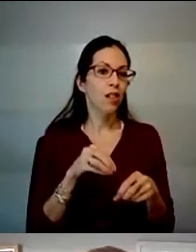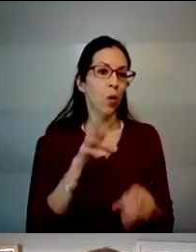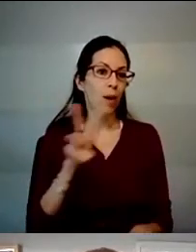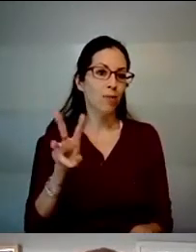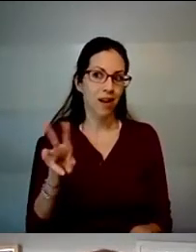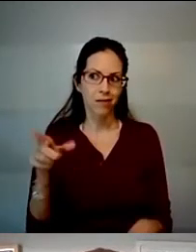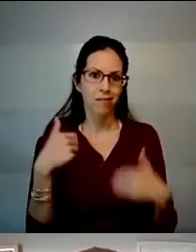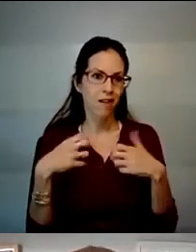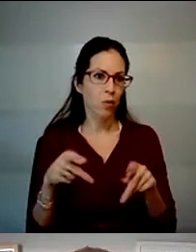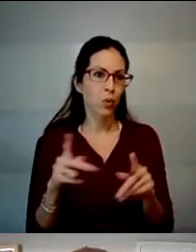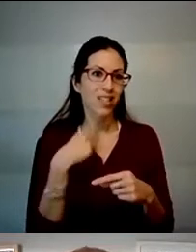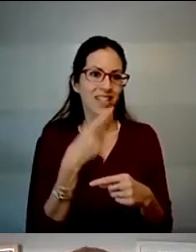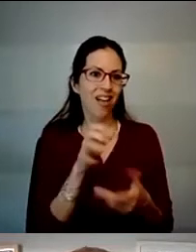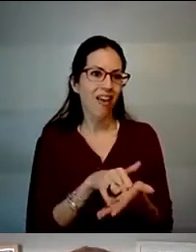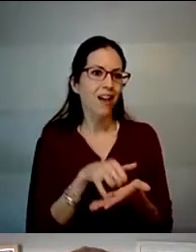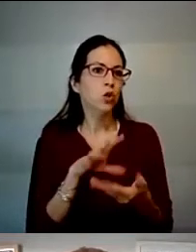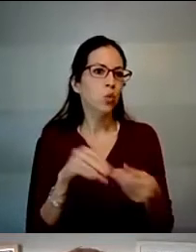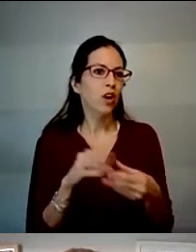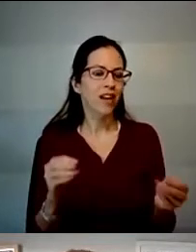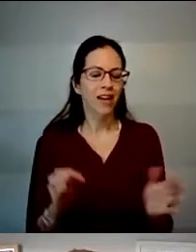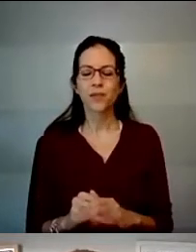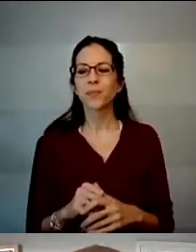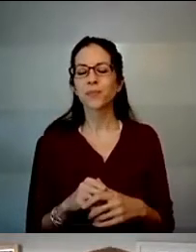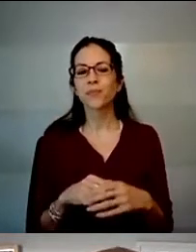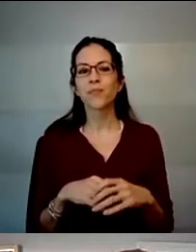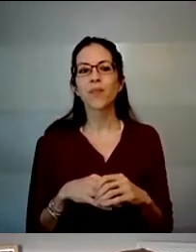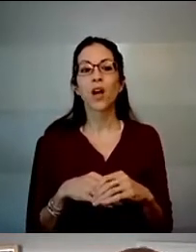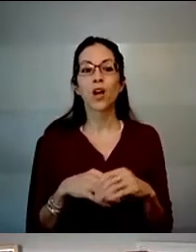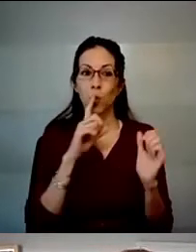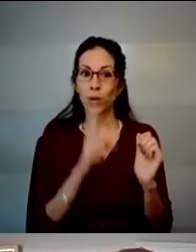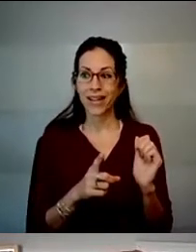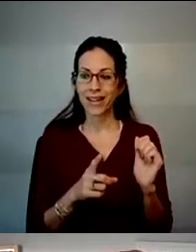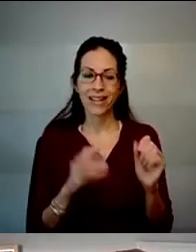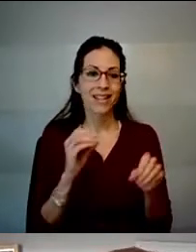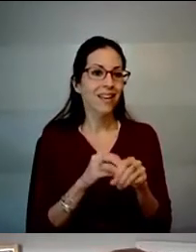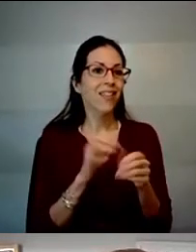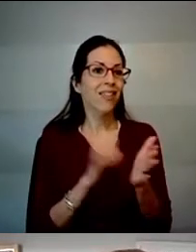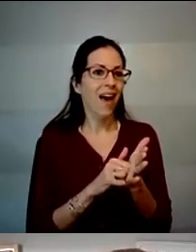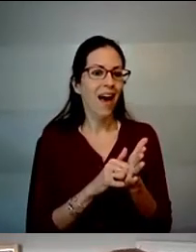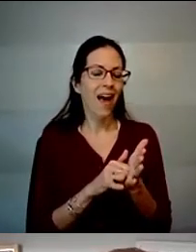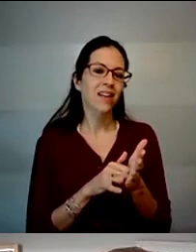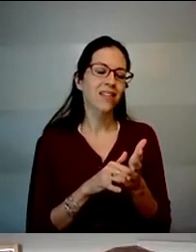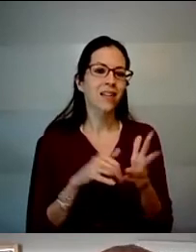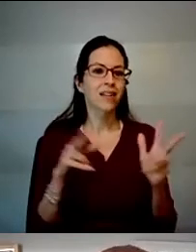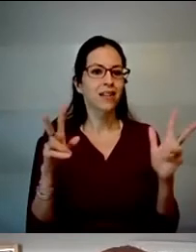that story. You know, so, I mean, it sort of falls into that cause-related marketing